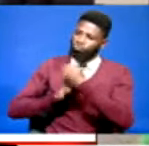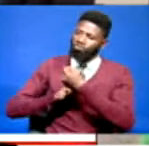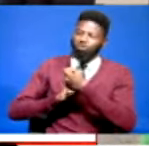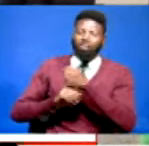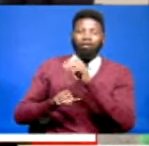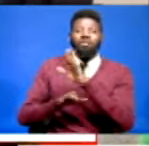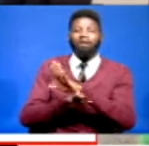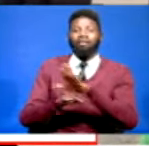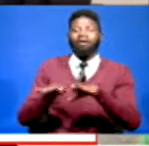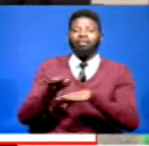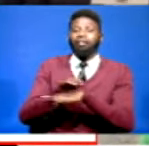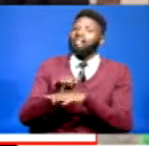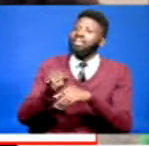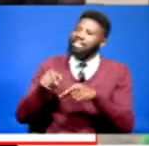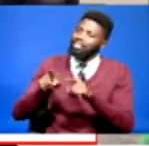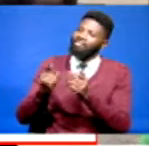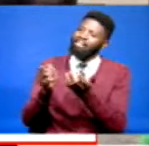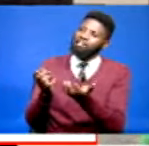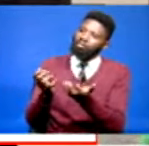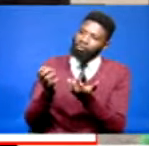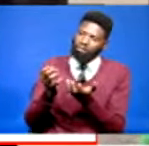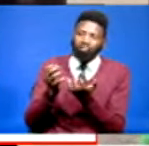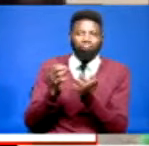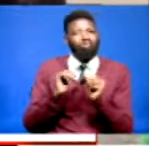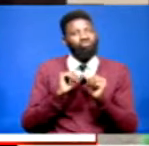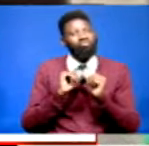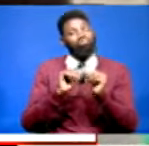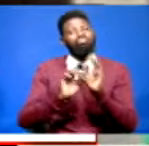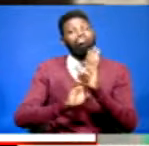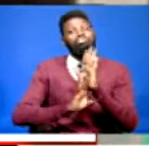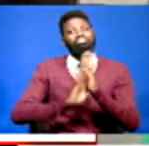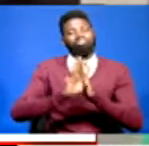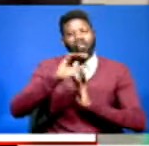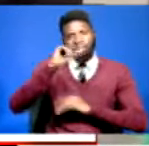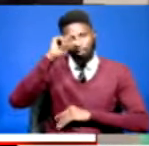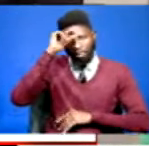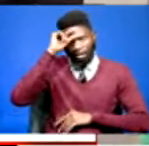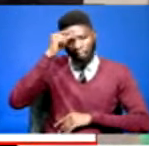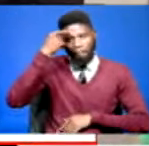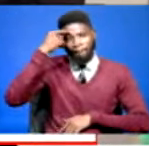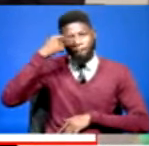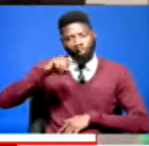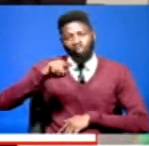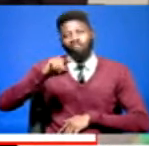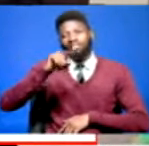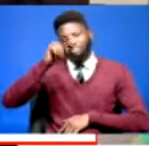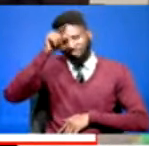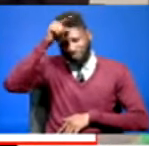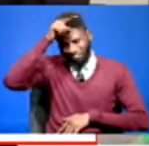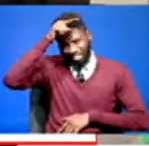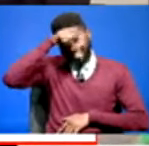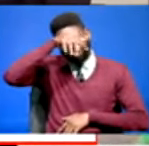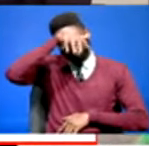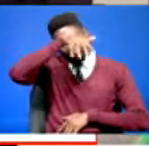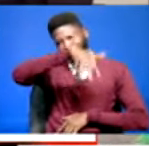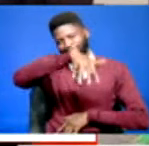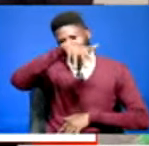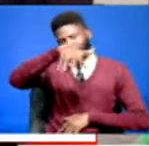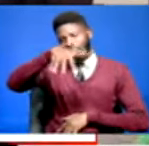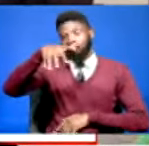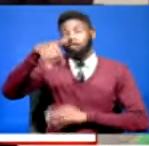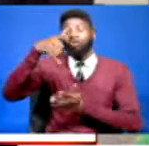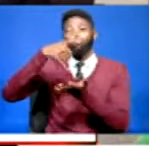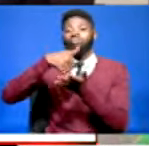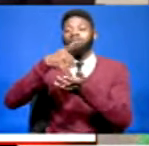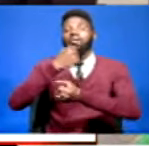know, developing government policies across the grassroots level, including engaging in activities such as tree